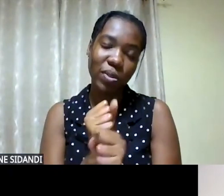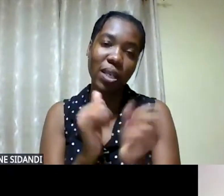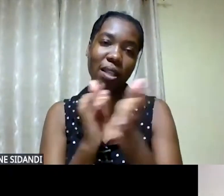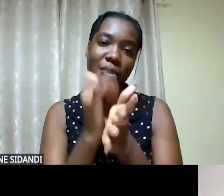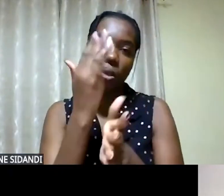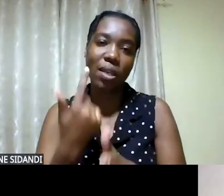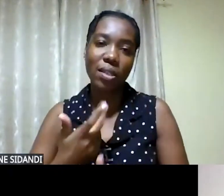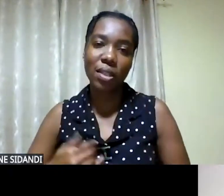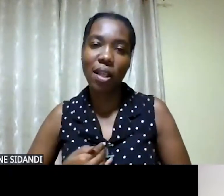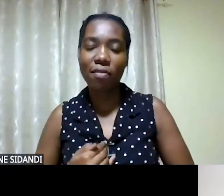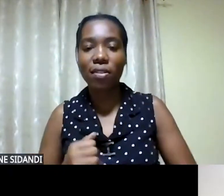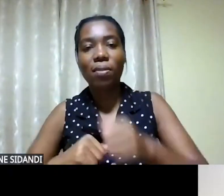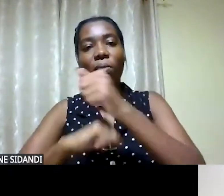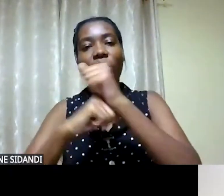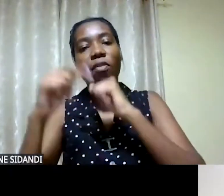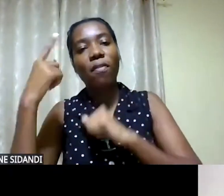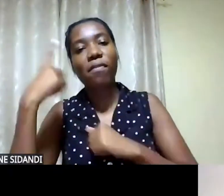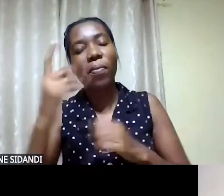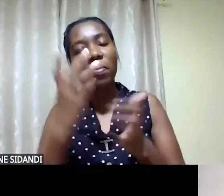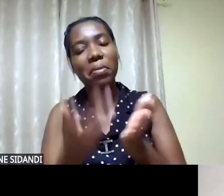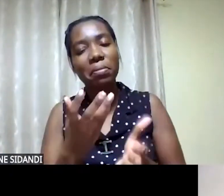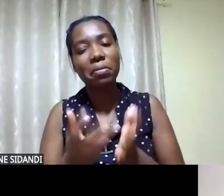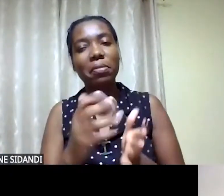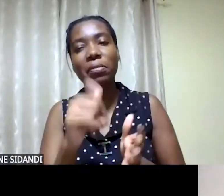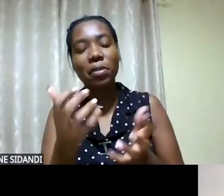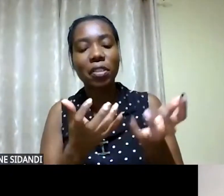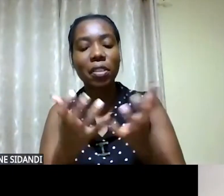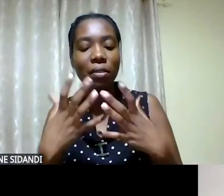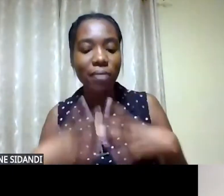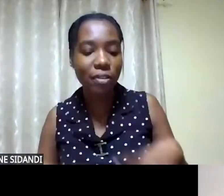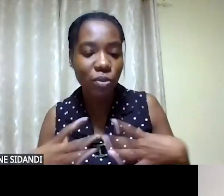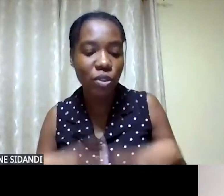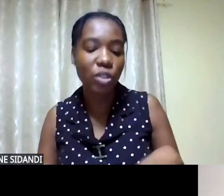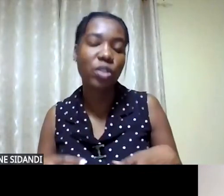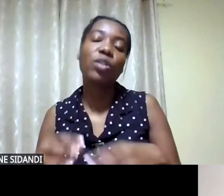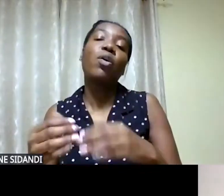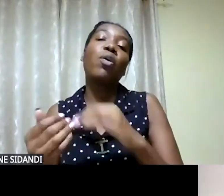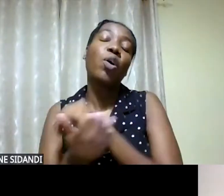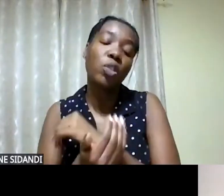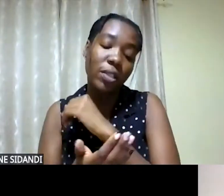of perhaps a fellow business person, a consultant.